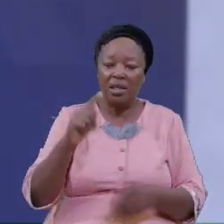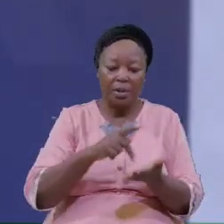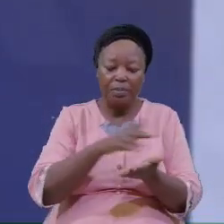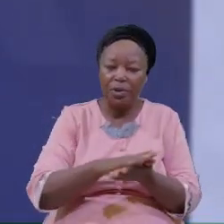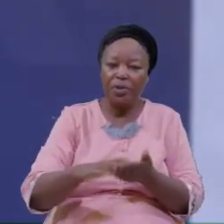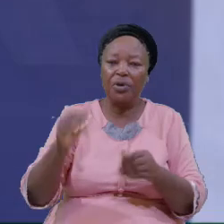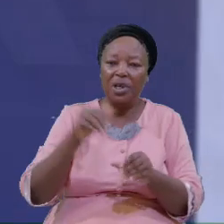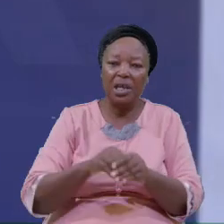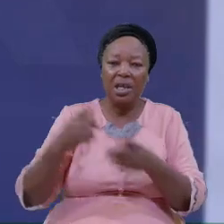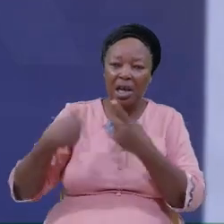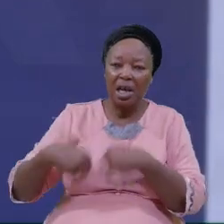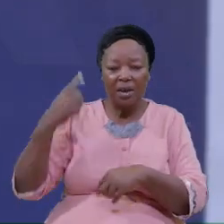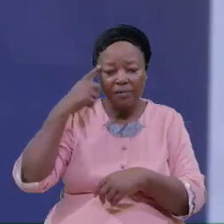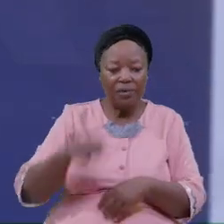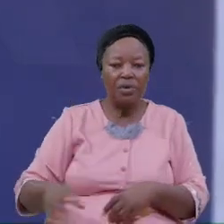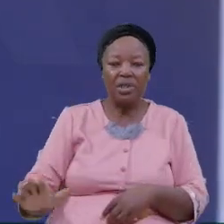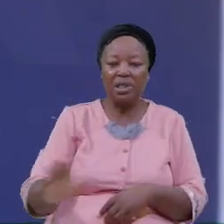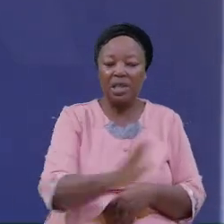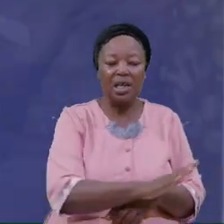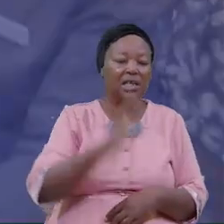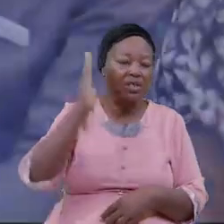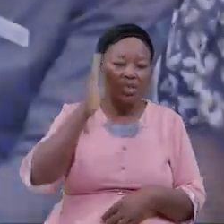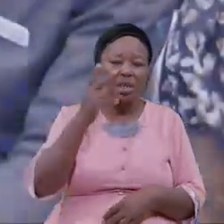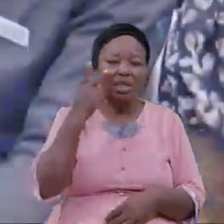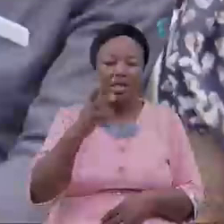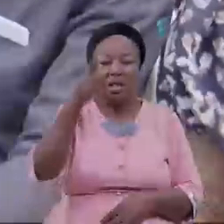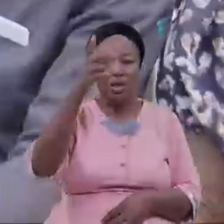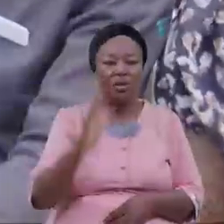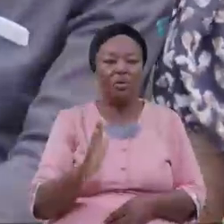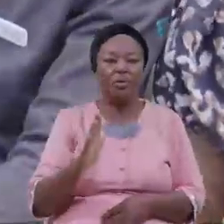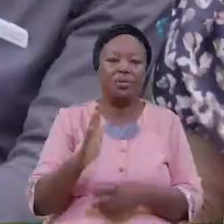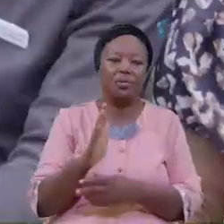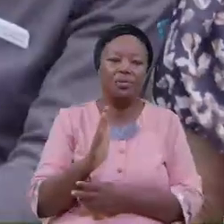for they shall see God.